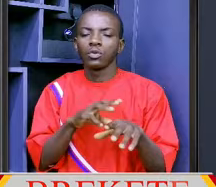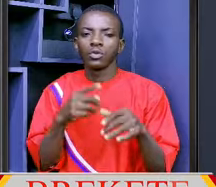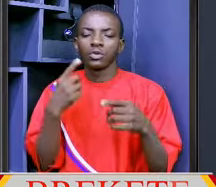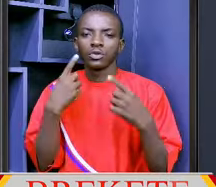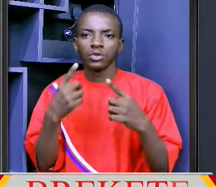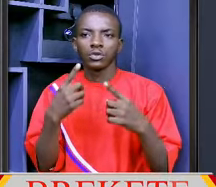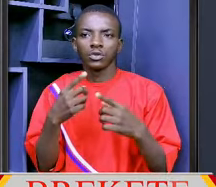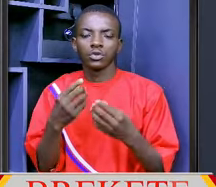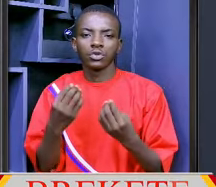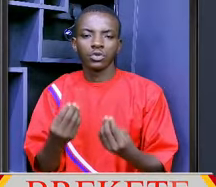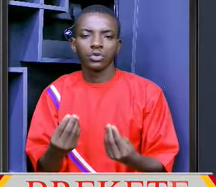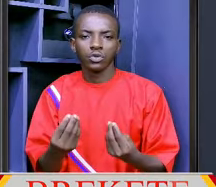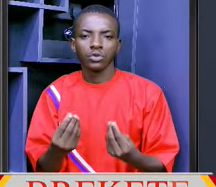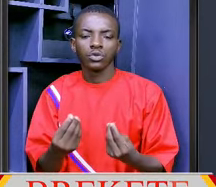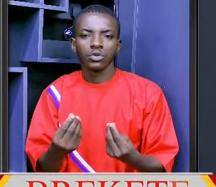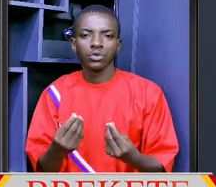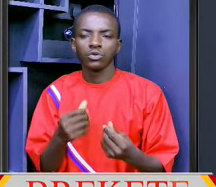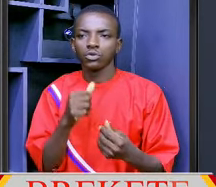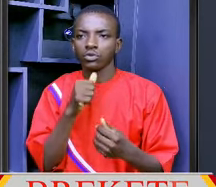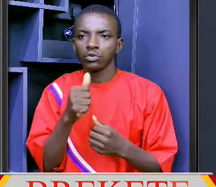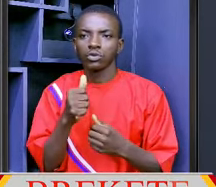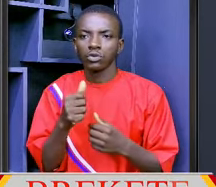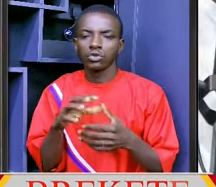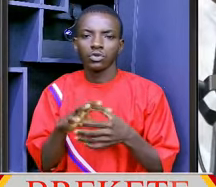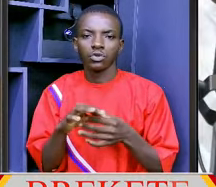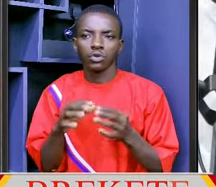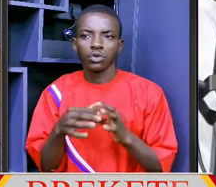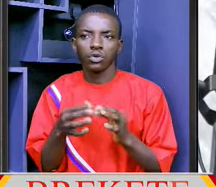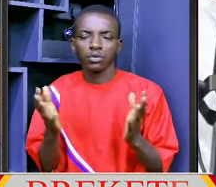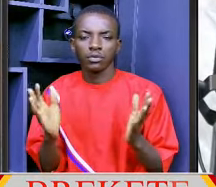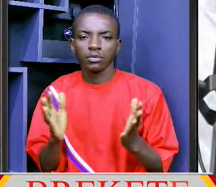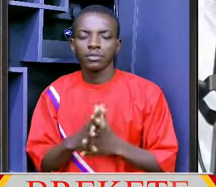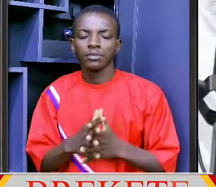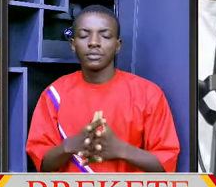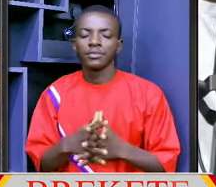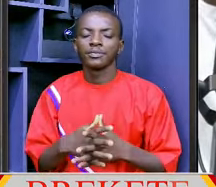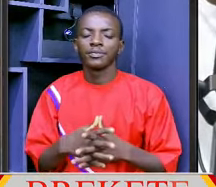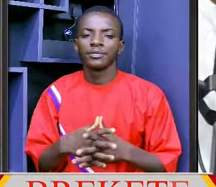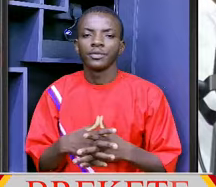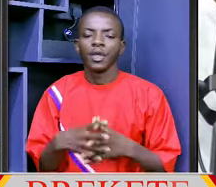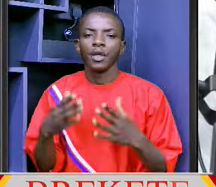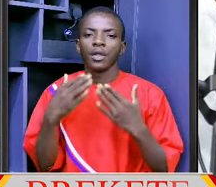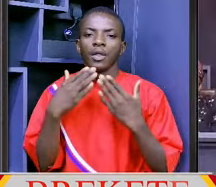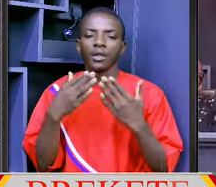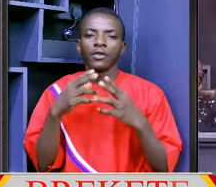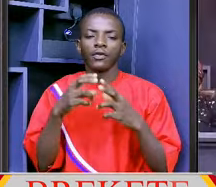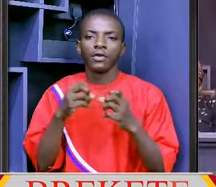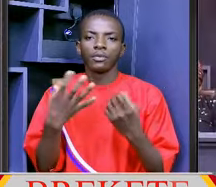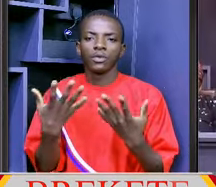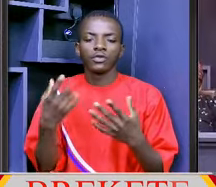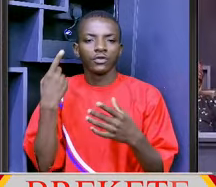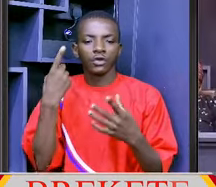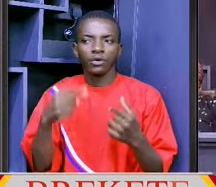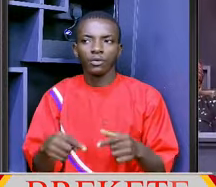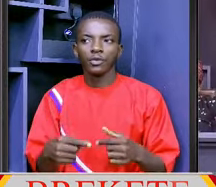they look for a solution. Not be story and so thank you for very much for coming, sir. Yes, I appreciate you. May